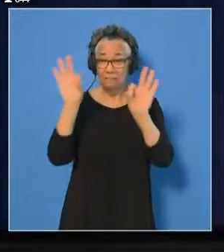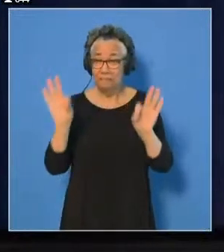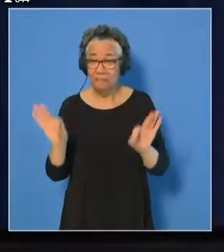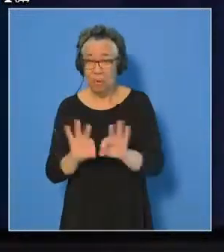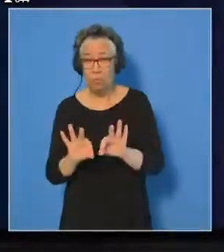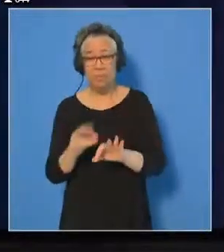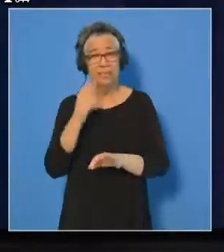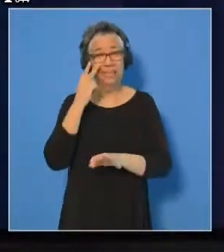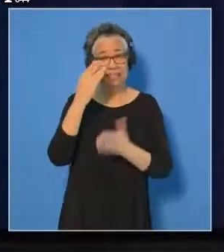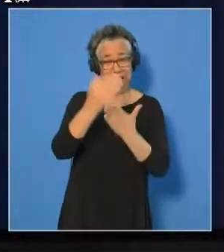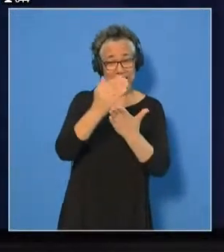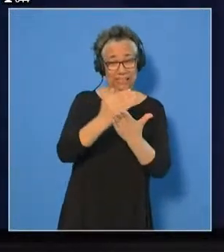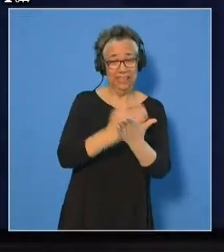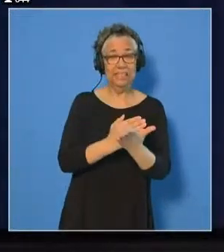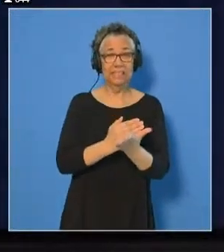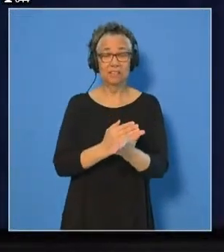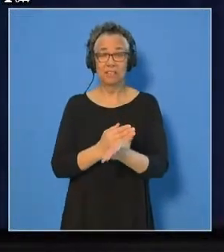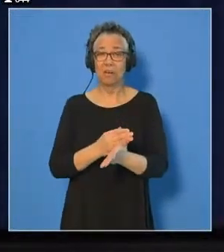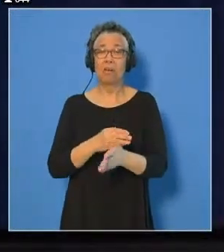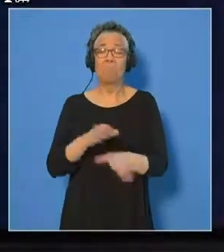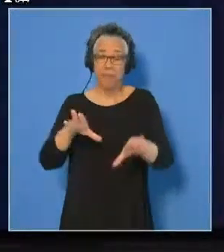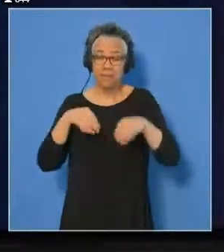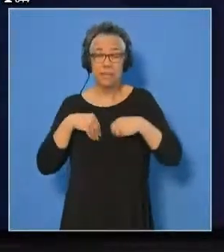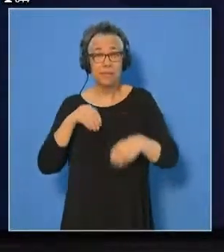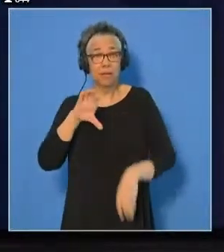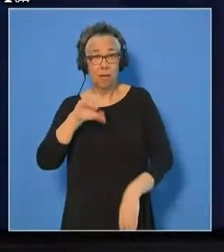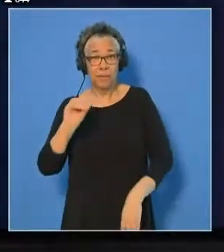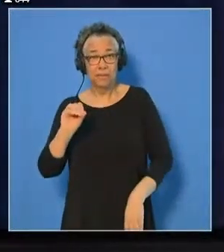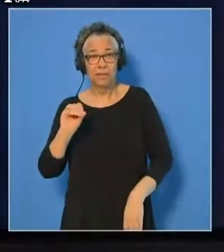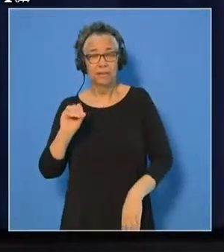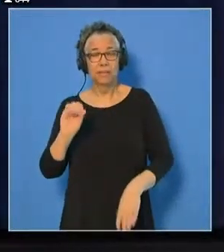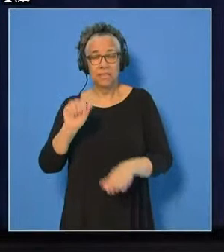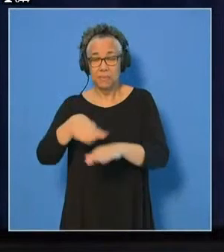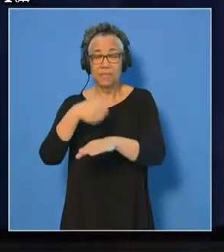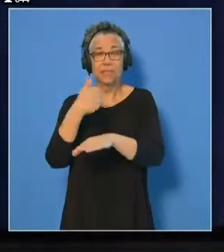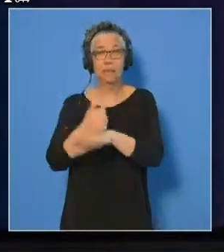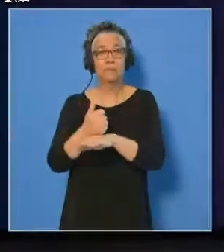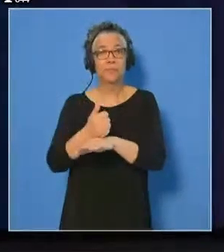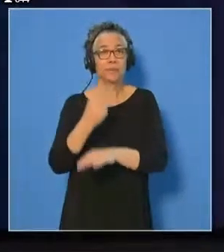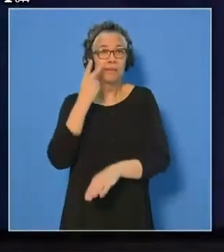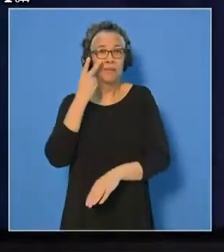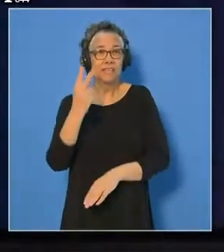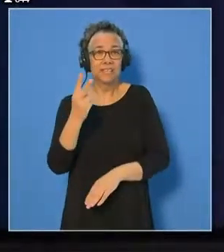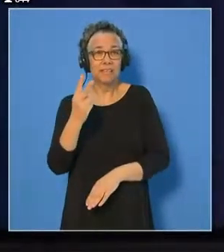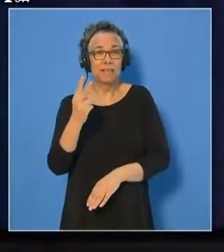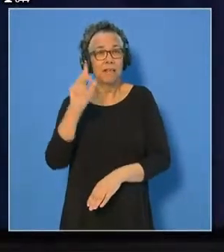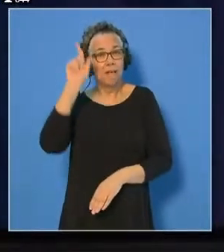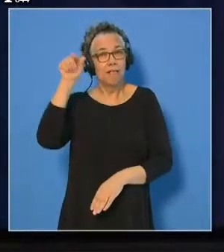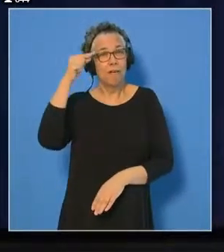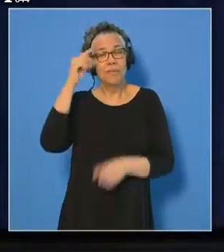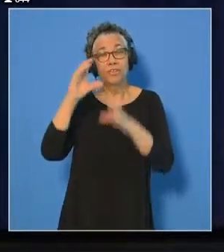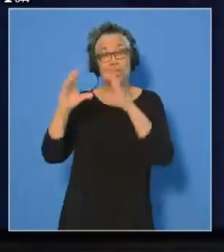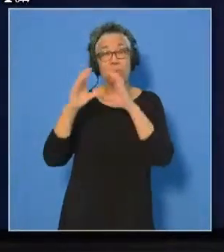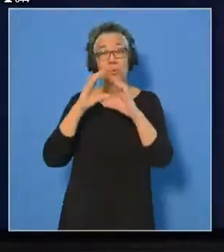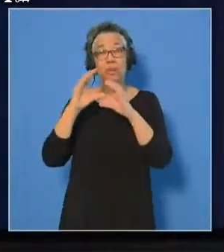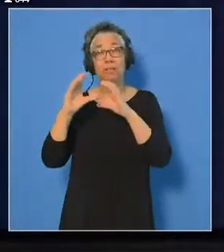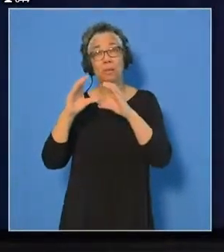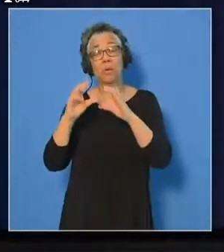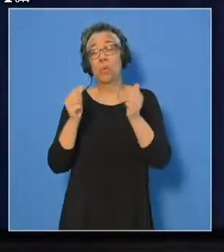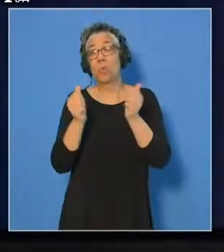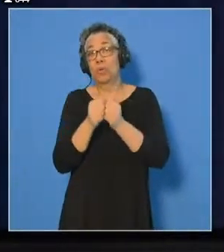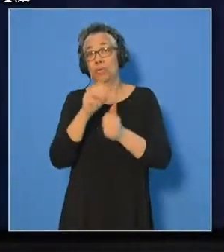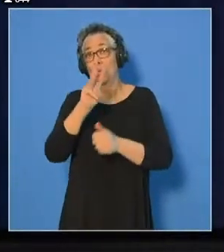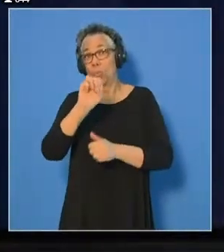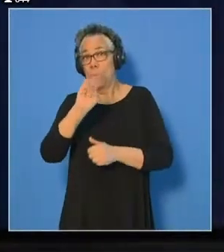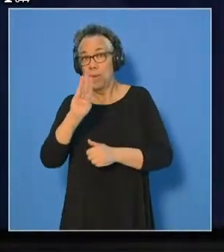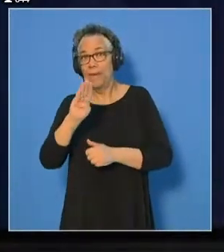the dynamic listing of permitted companies that have been put in place, when you see the fact the government is communicating over WebEx